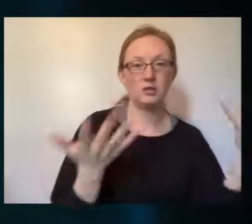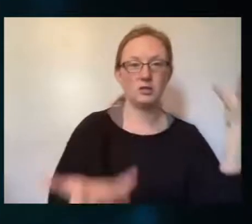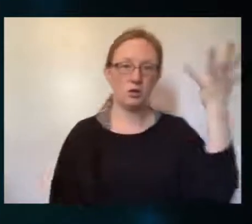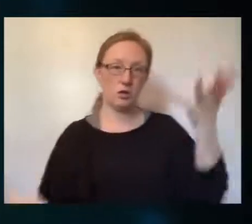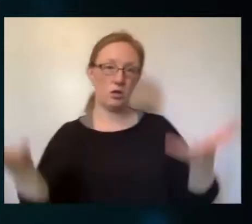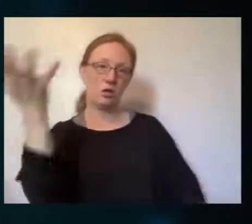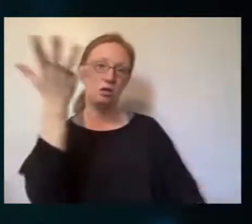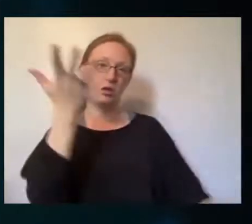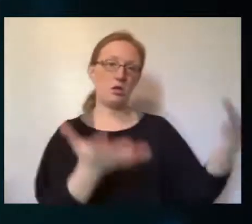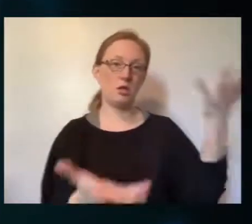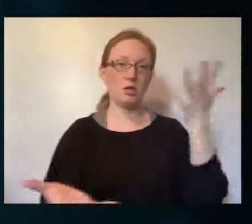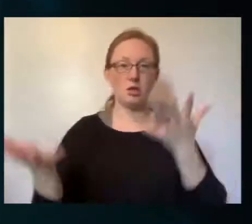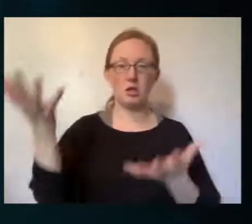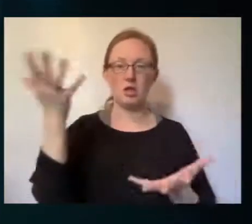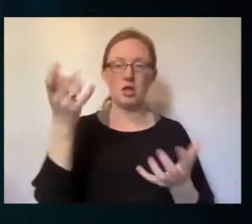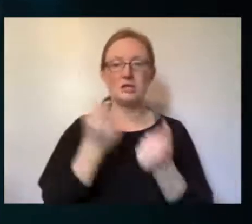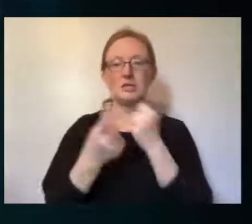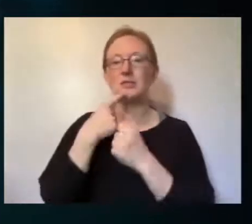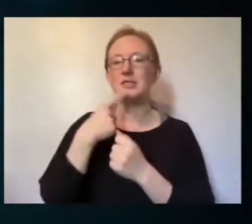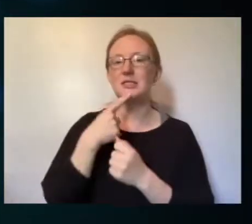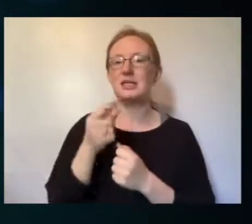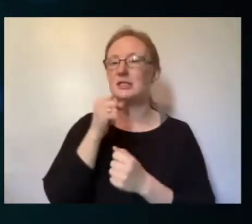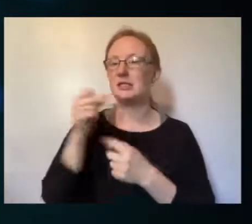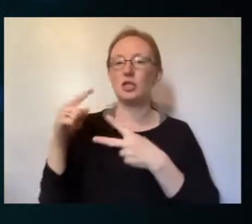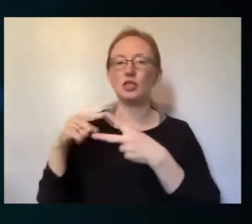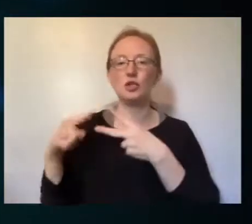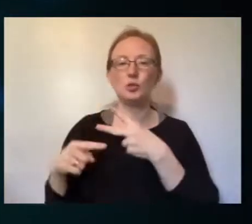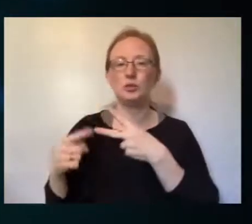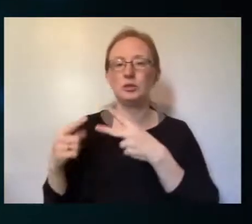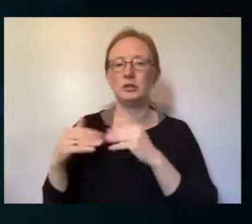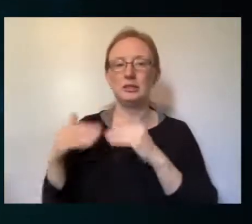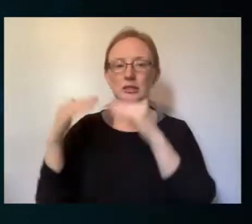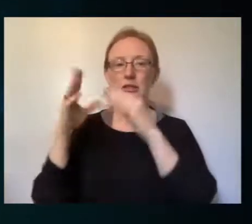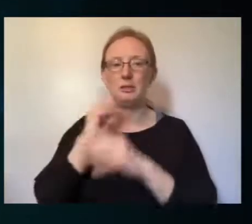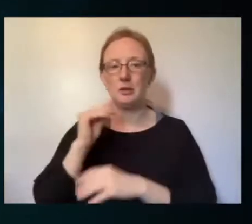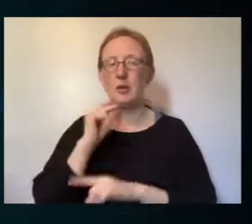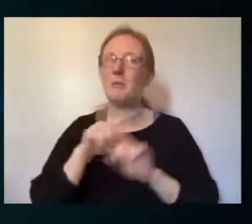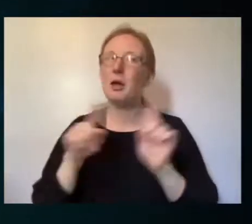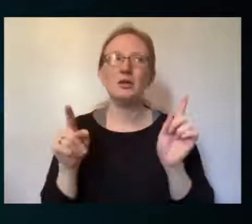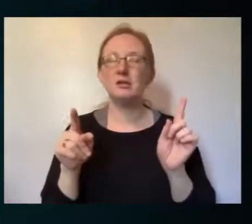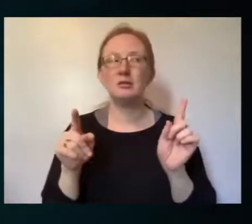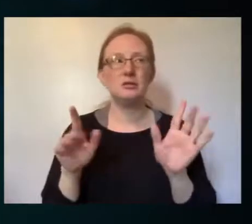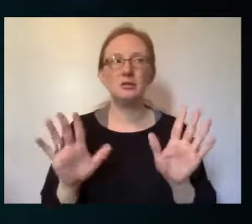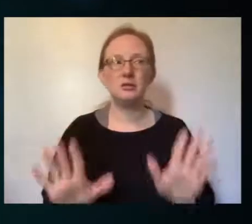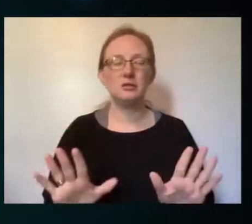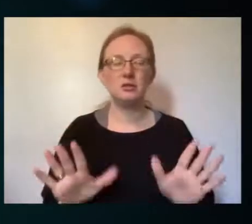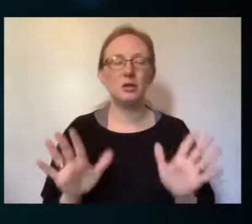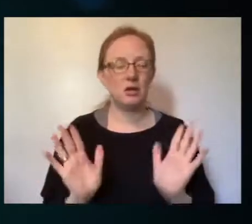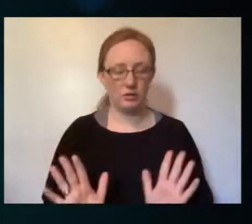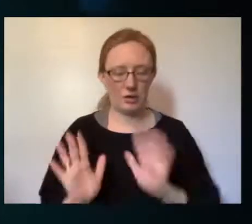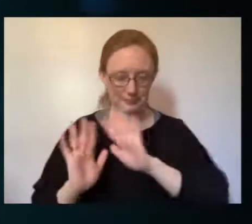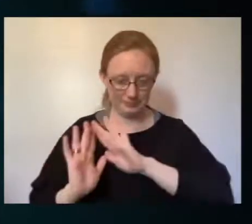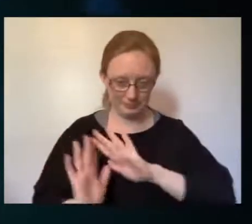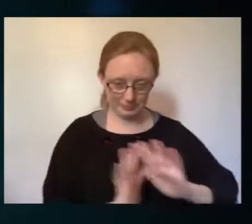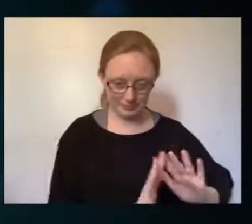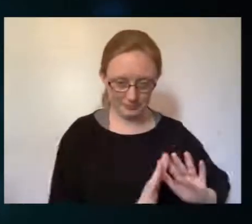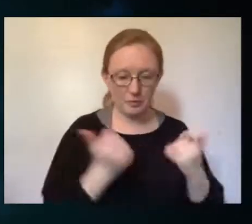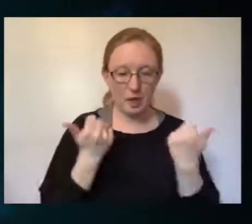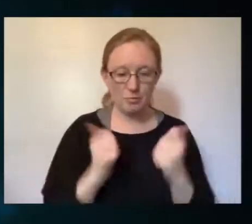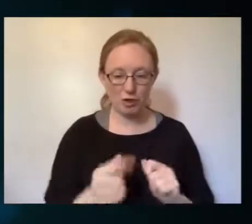someone said in the comments that it's not two-tier experience. So I guess I'm just trying to say